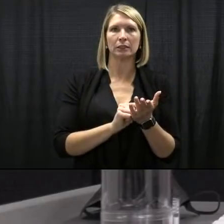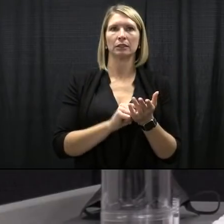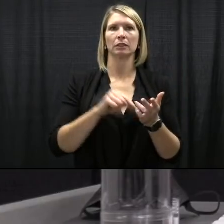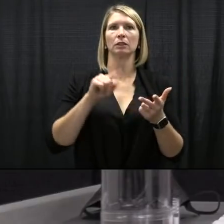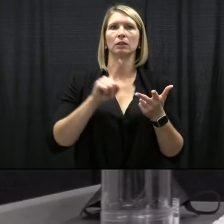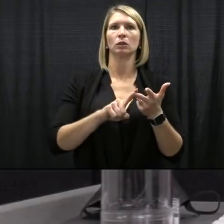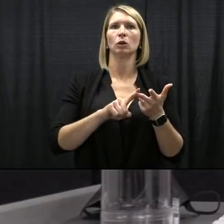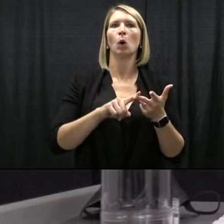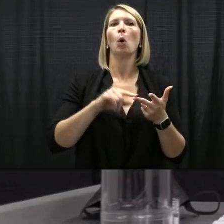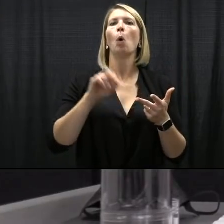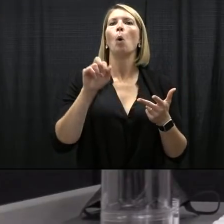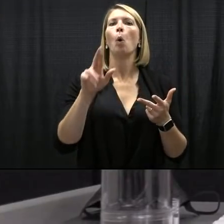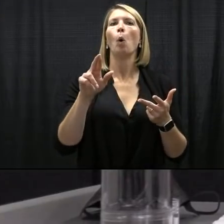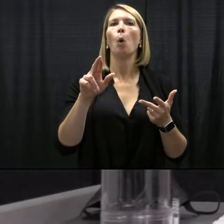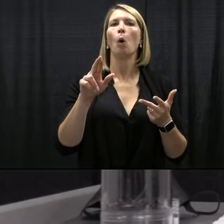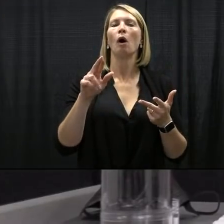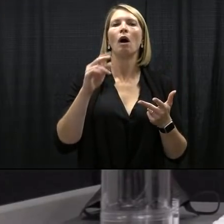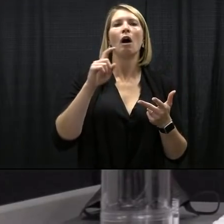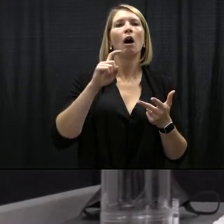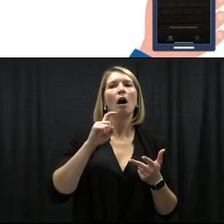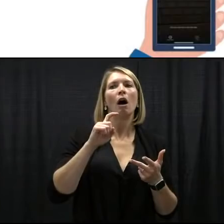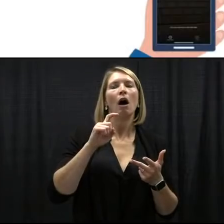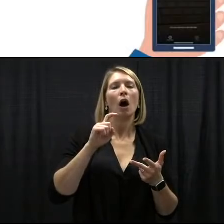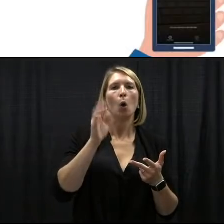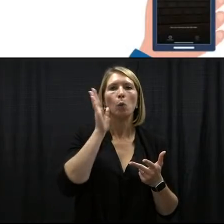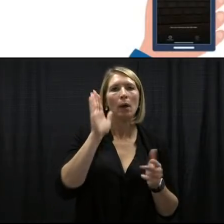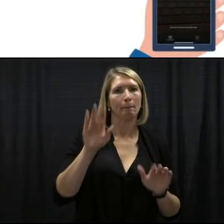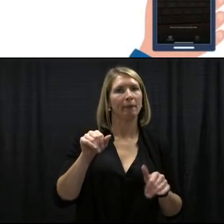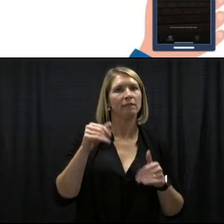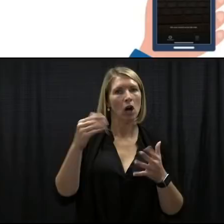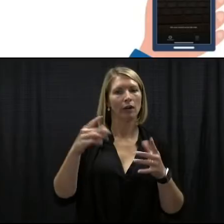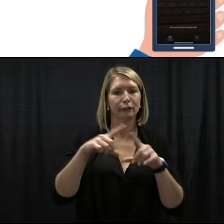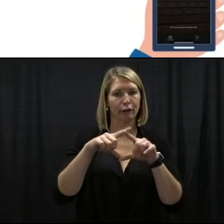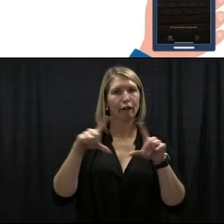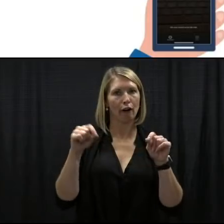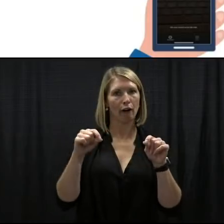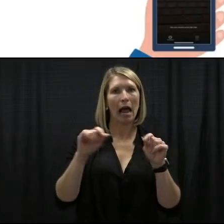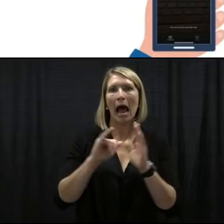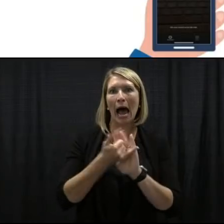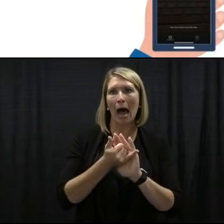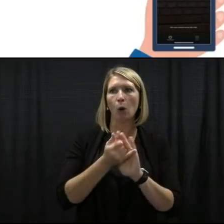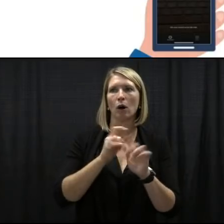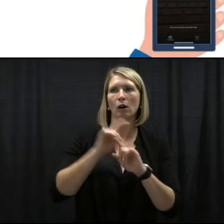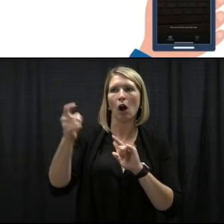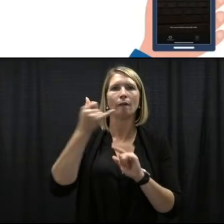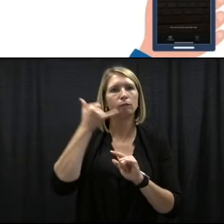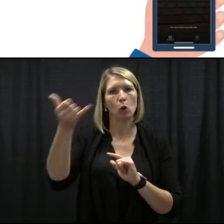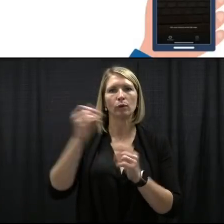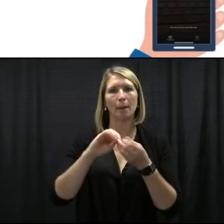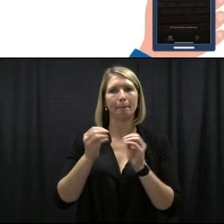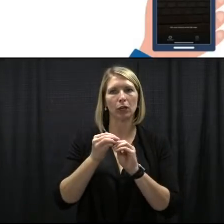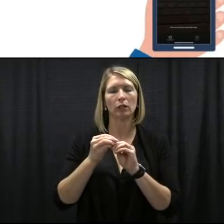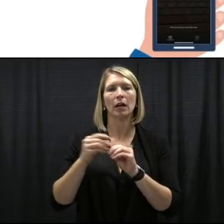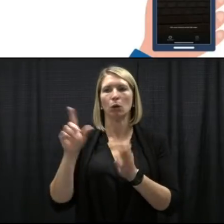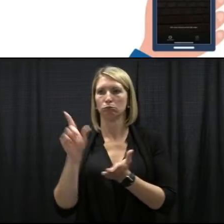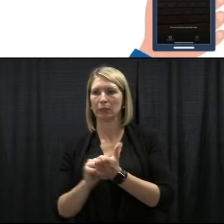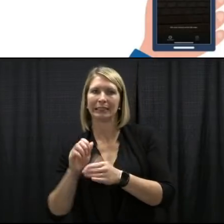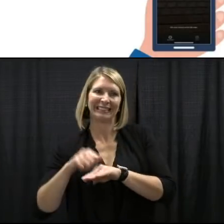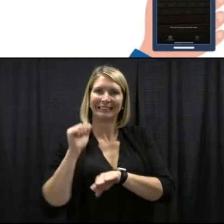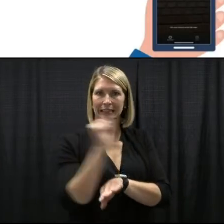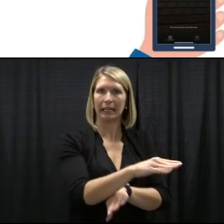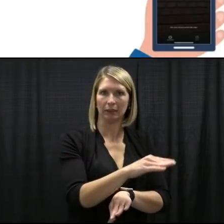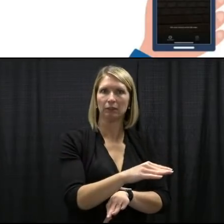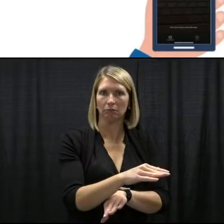provide the opportunity for you to call a number and we will mail you one as well. So businesses will have the ability to download an